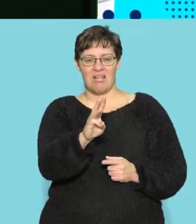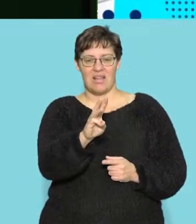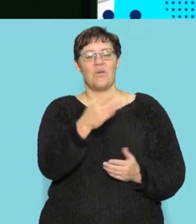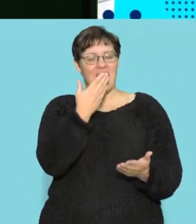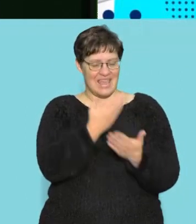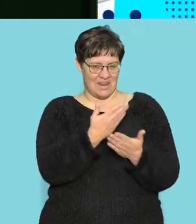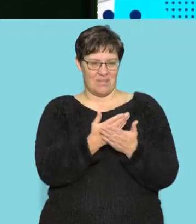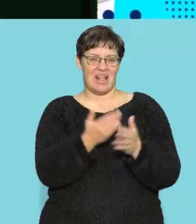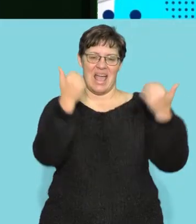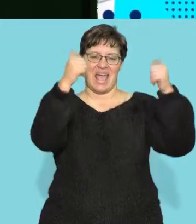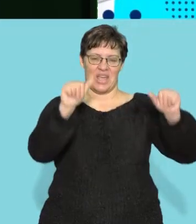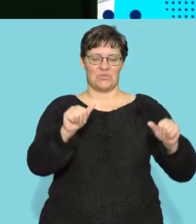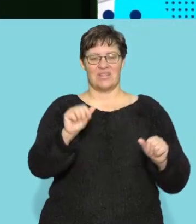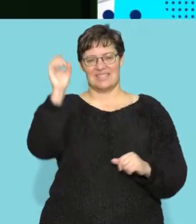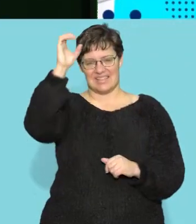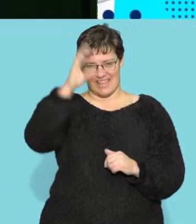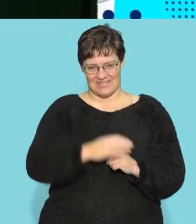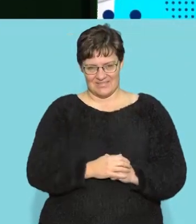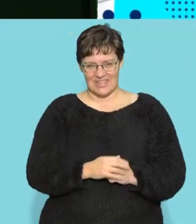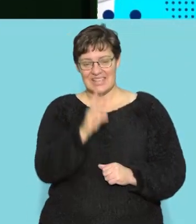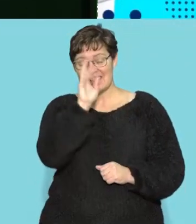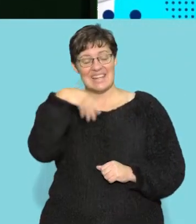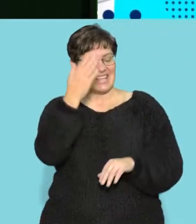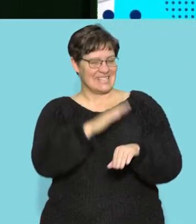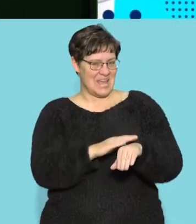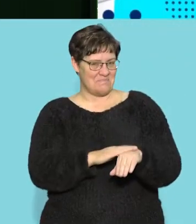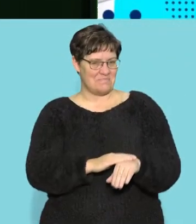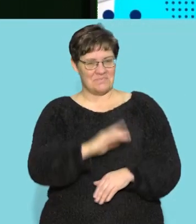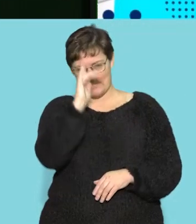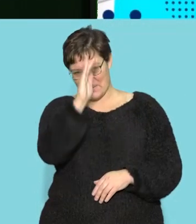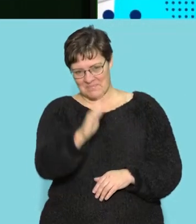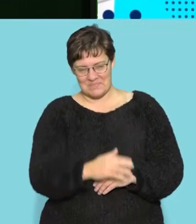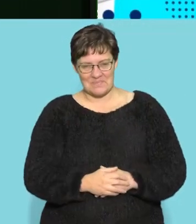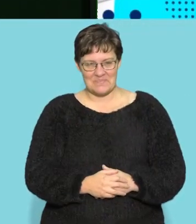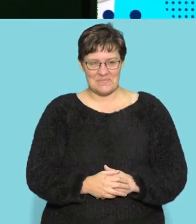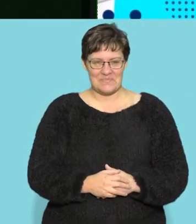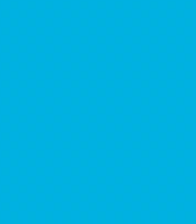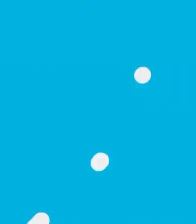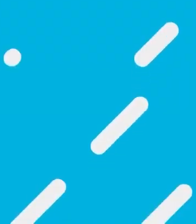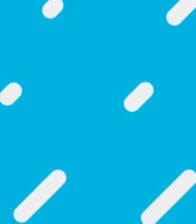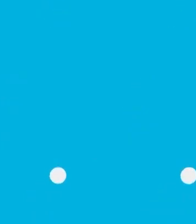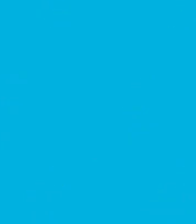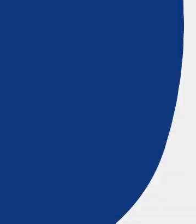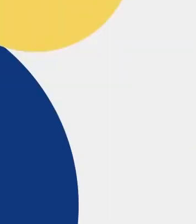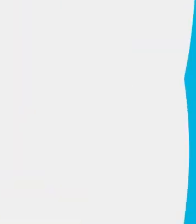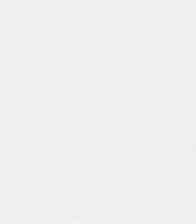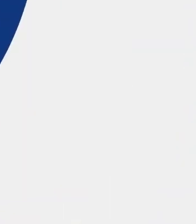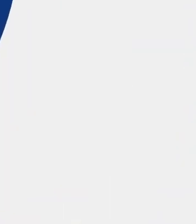an accounting shining star. Until the next time, be good. Goodbye.